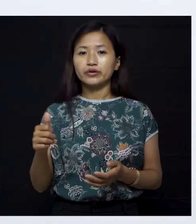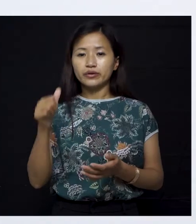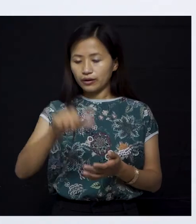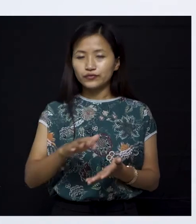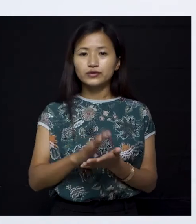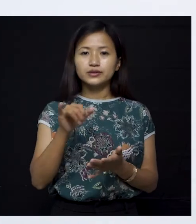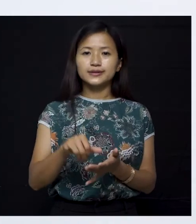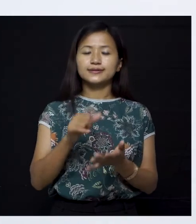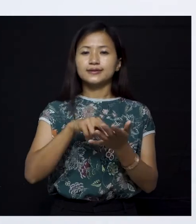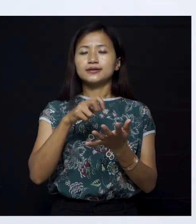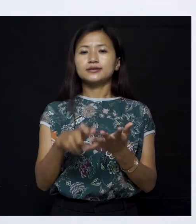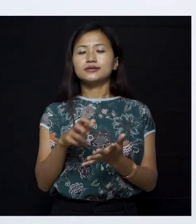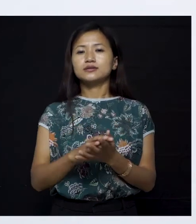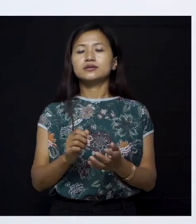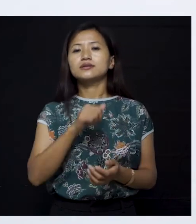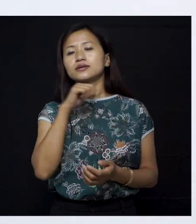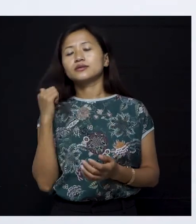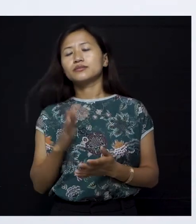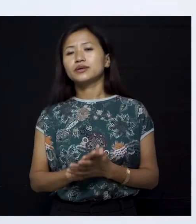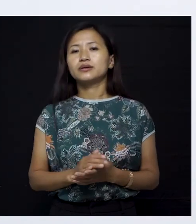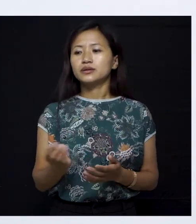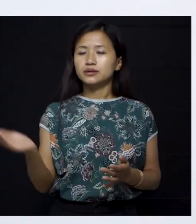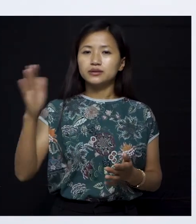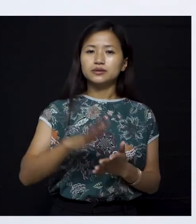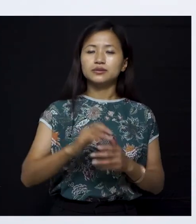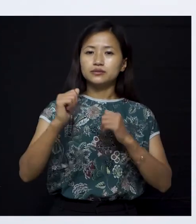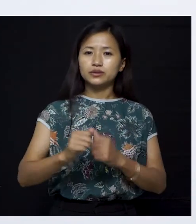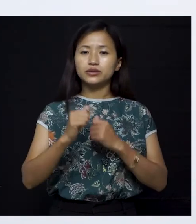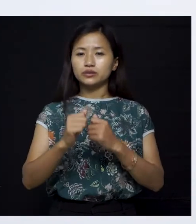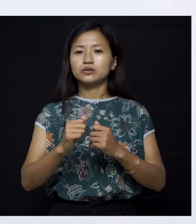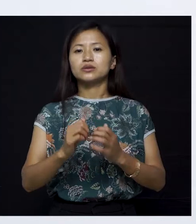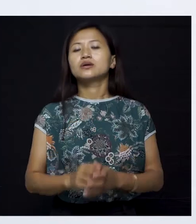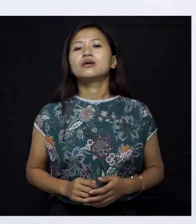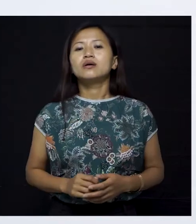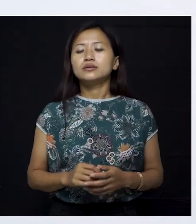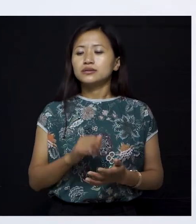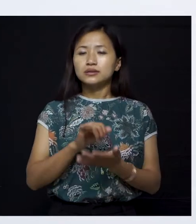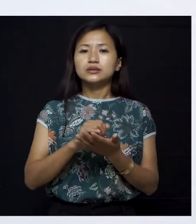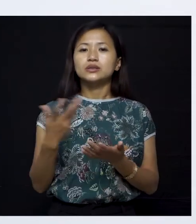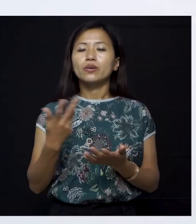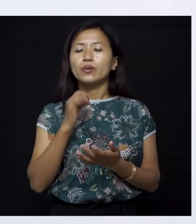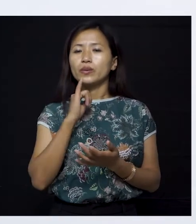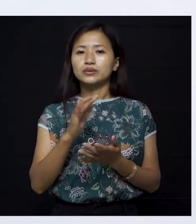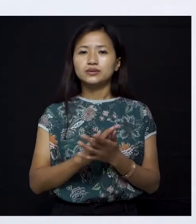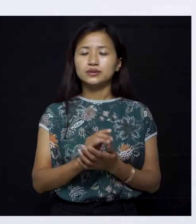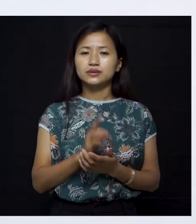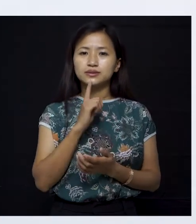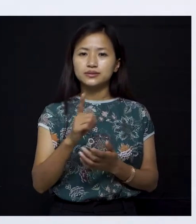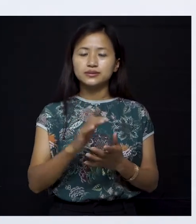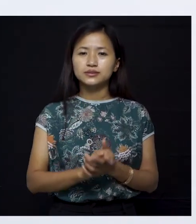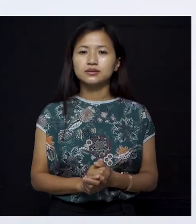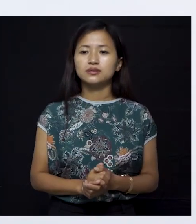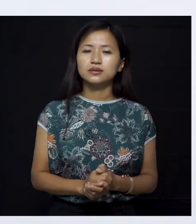incident. Because how can a dead man come and ride on a horse again, right? That was what she was saying. And in this,